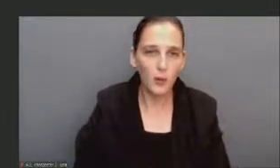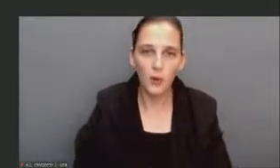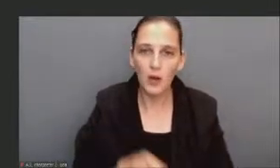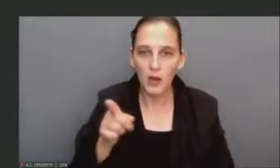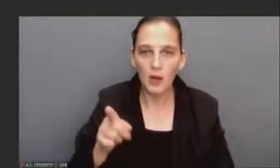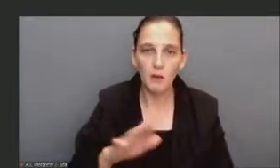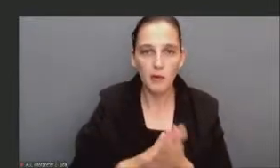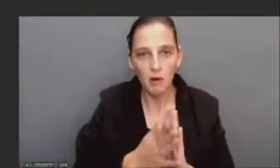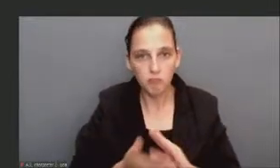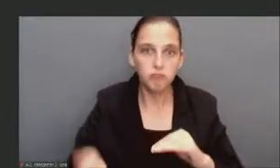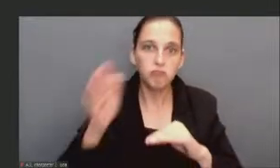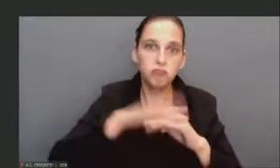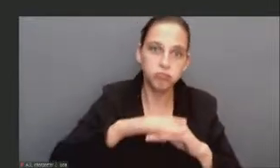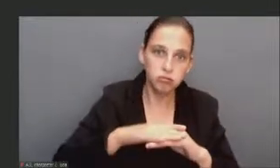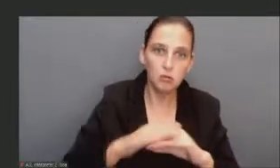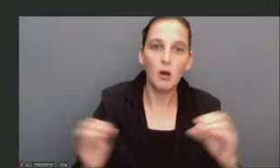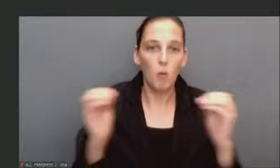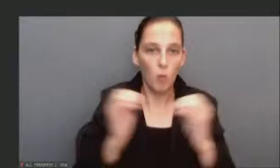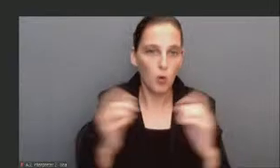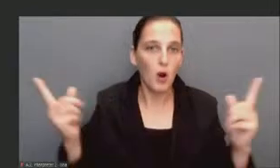whole